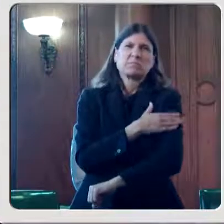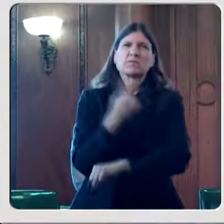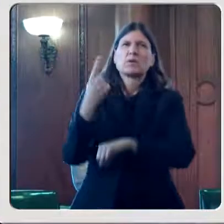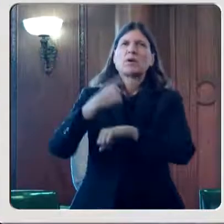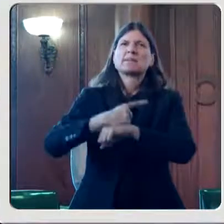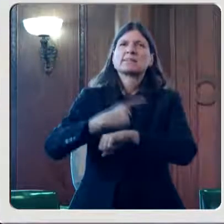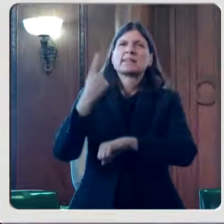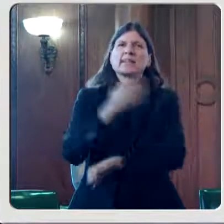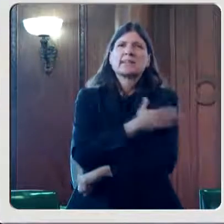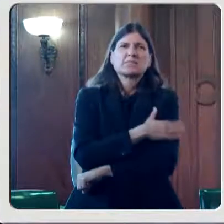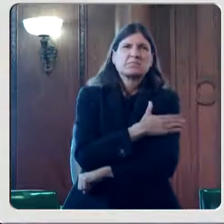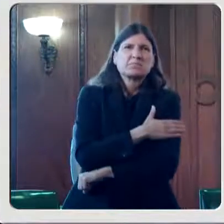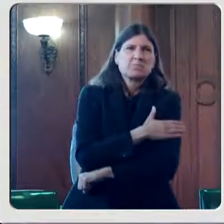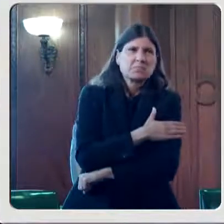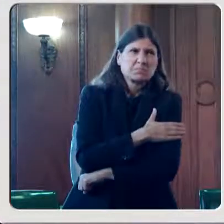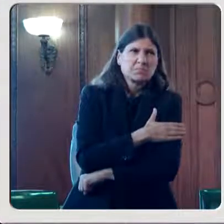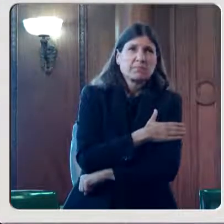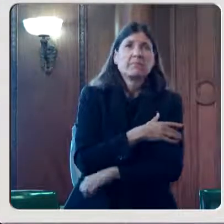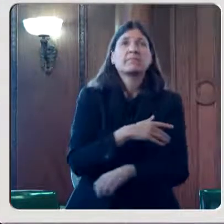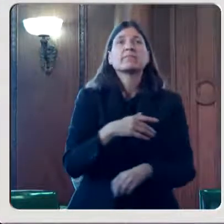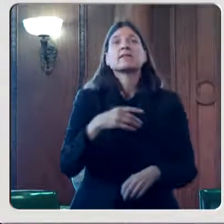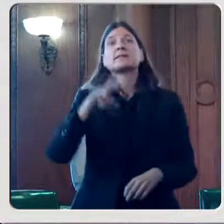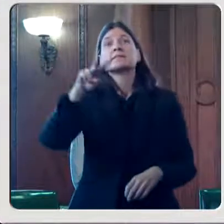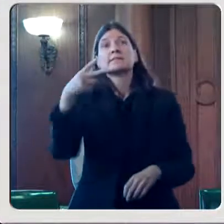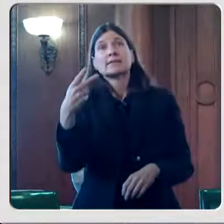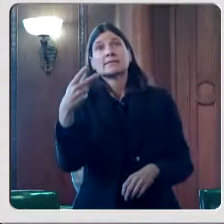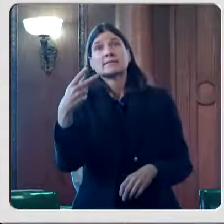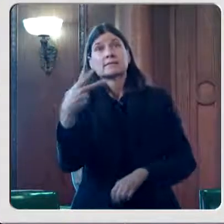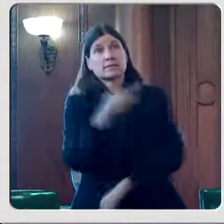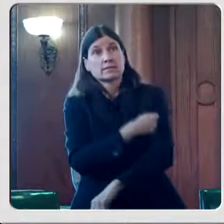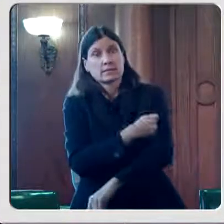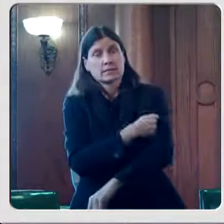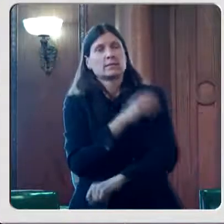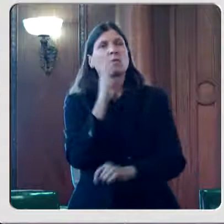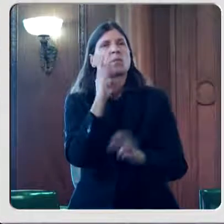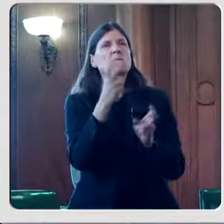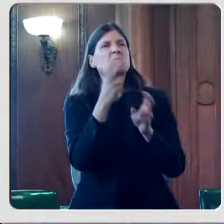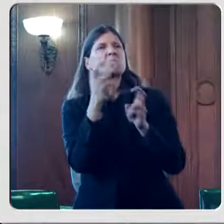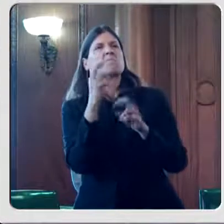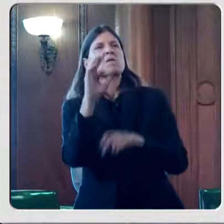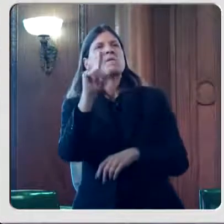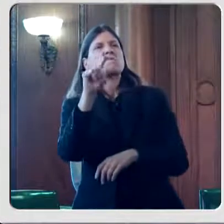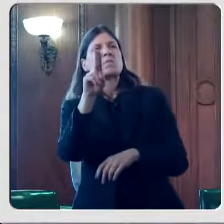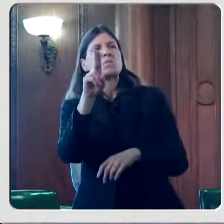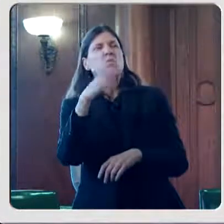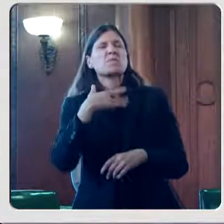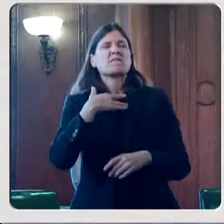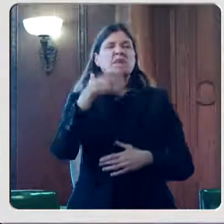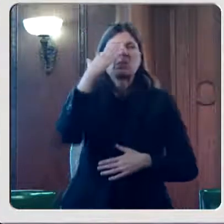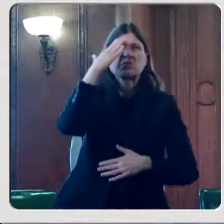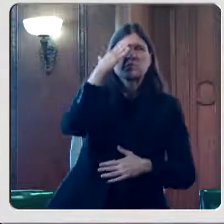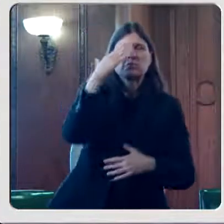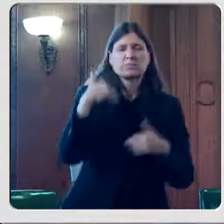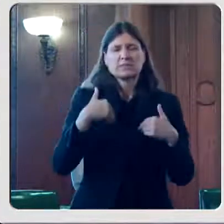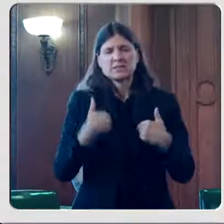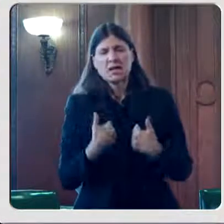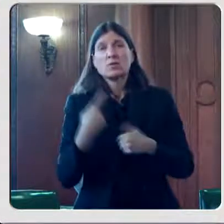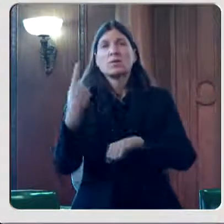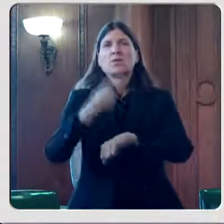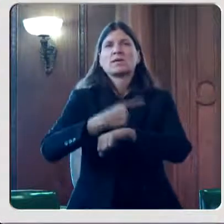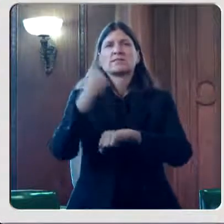mild flu, versus the much more serious side effects, sometimes lasting, sometimes fatal, of